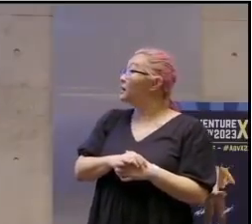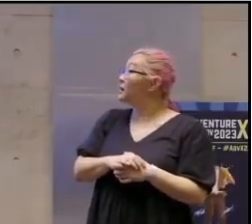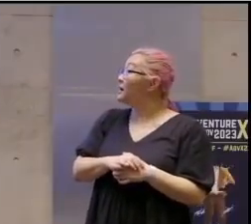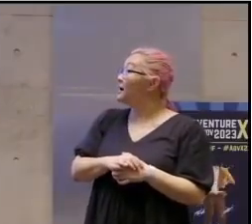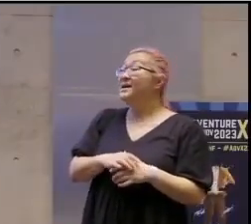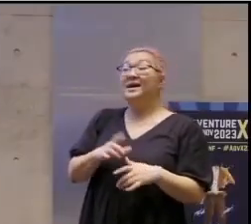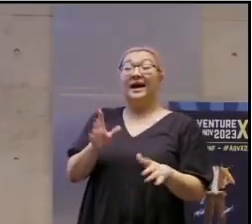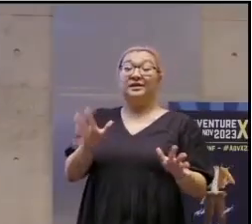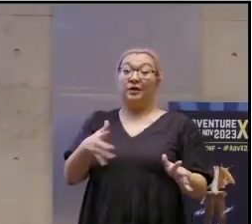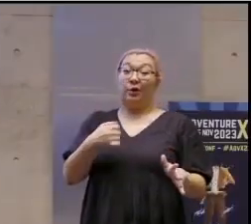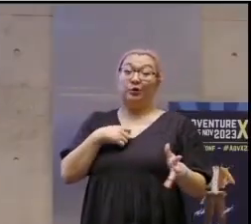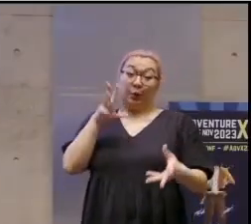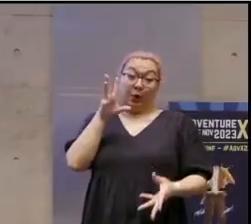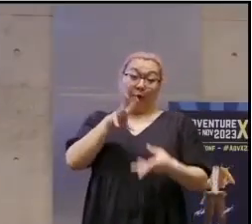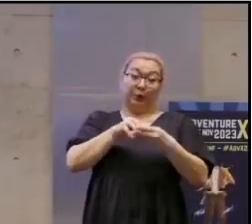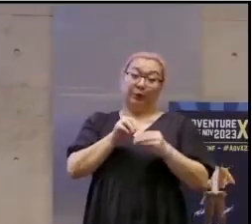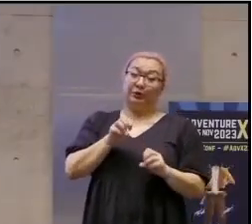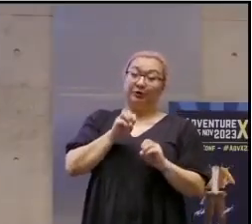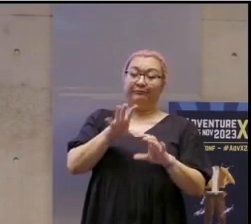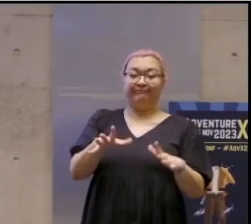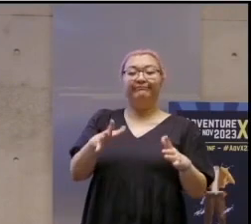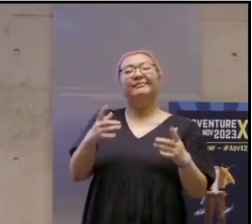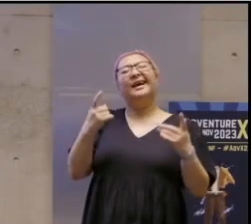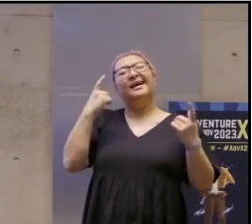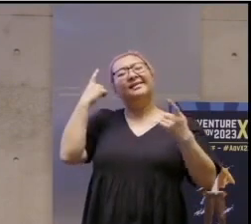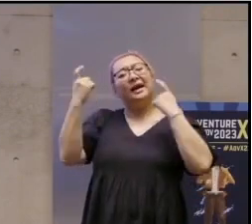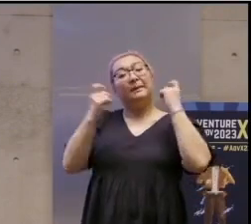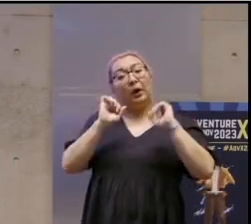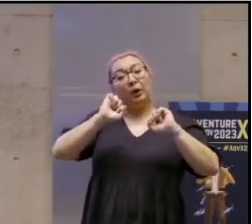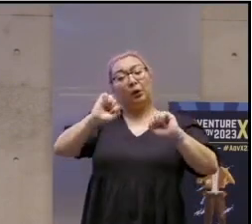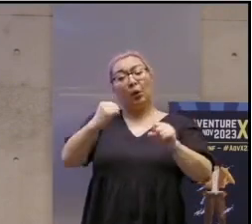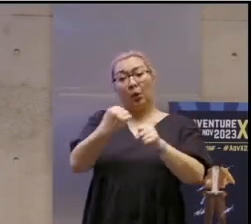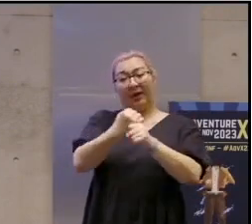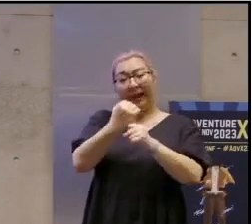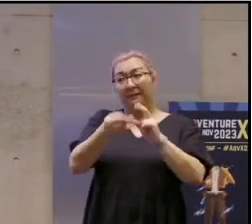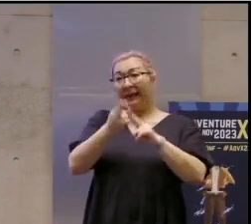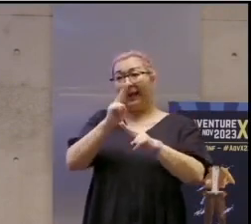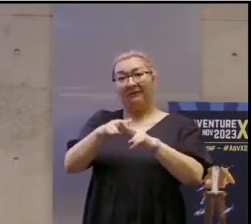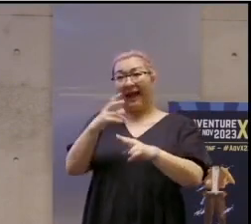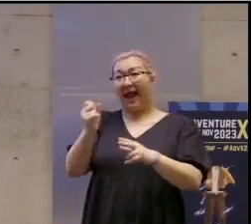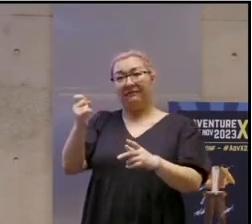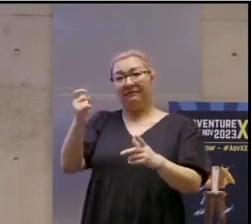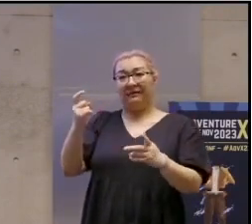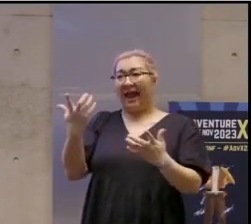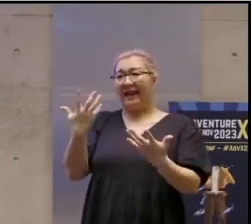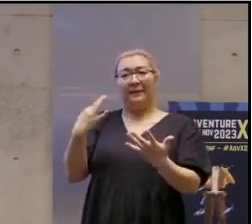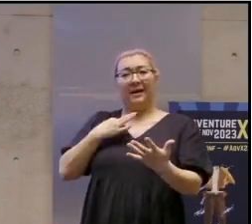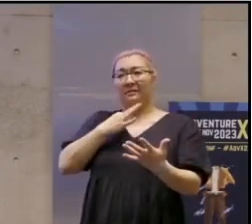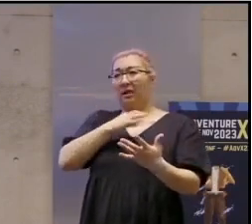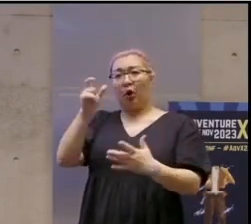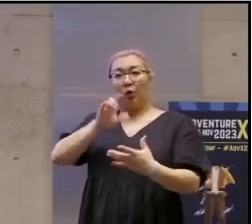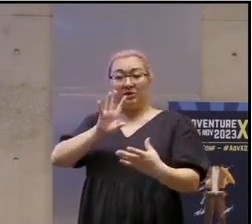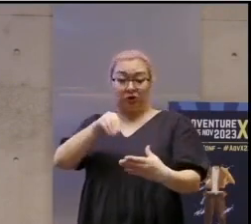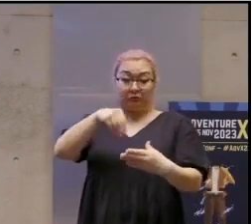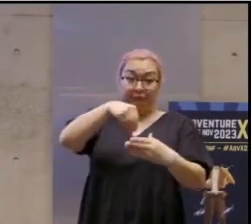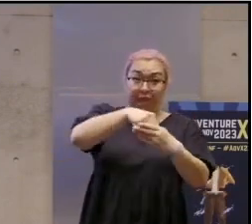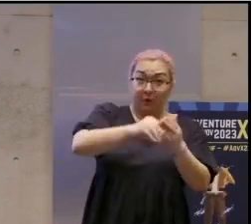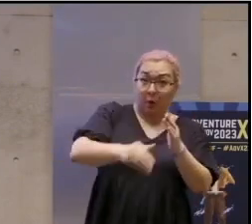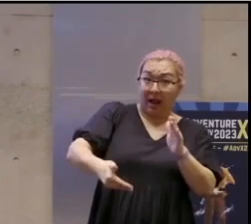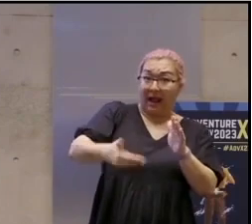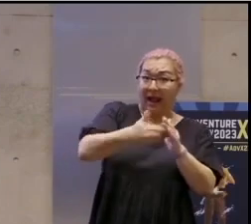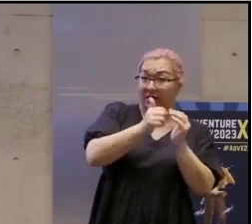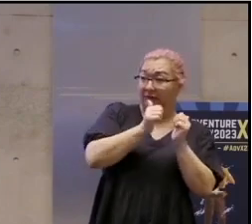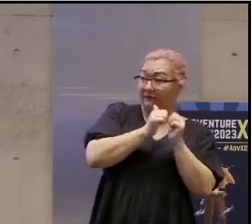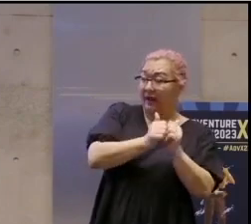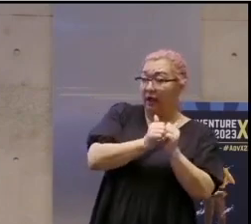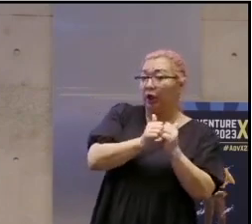conclude, consider if your game could benefit from having portrayal of medical conditions. And it doesn't mean it needs to